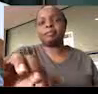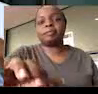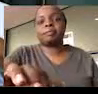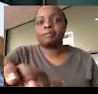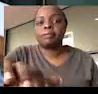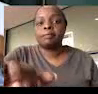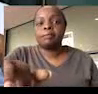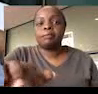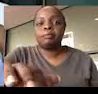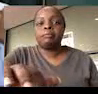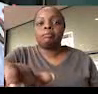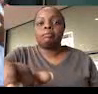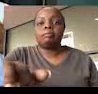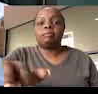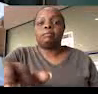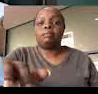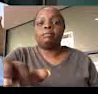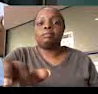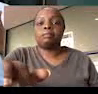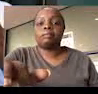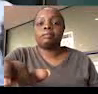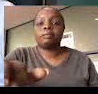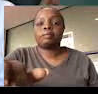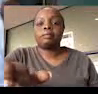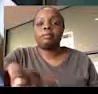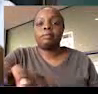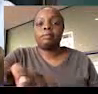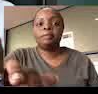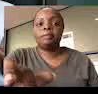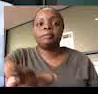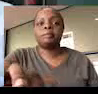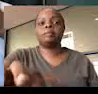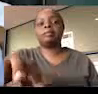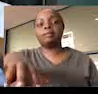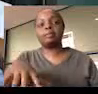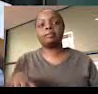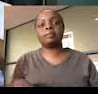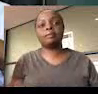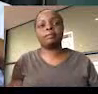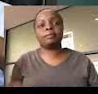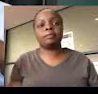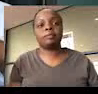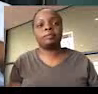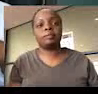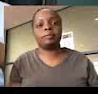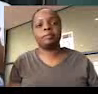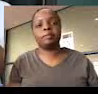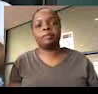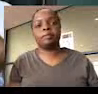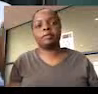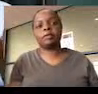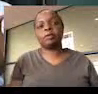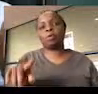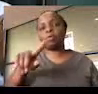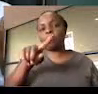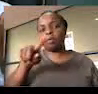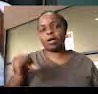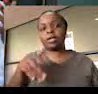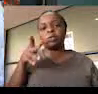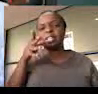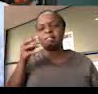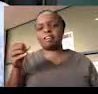per week. Wow. Yeah. Like in a whole week, Yeah. Yeah, From we can Monday bury to as Saturday. more than 8